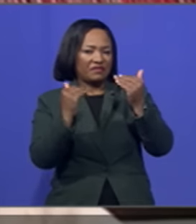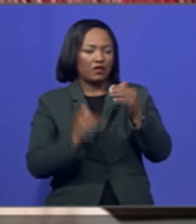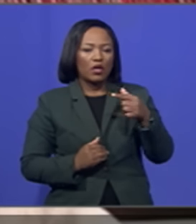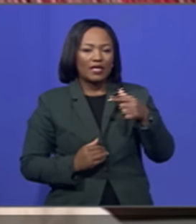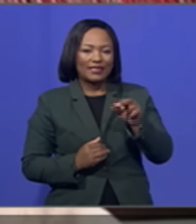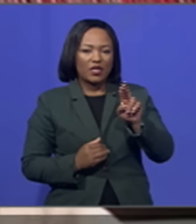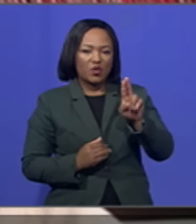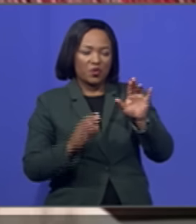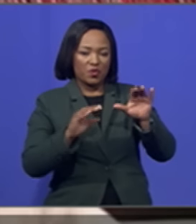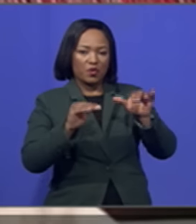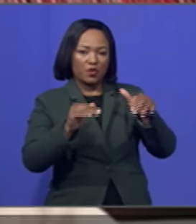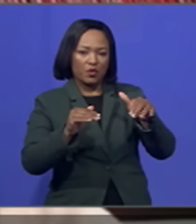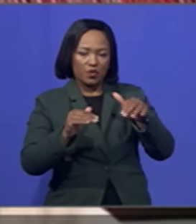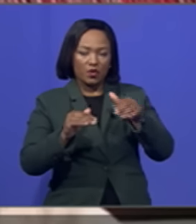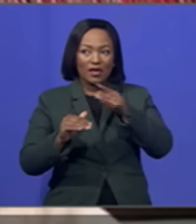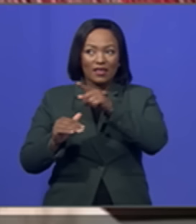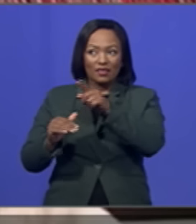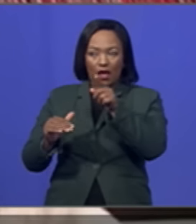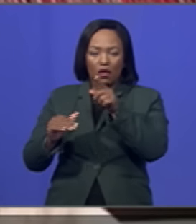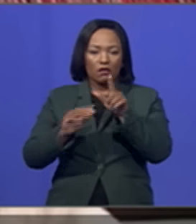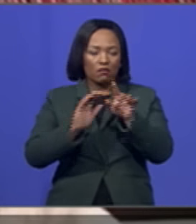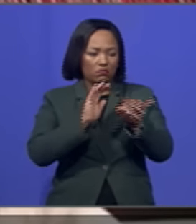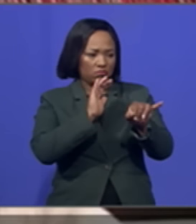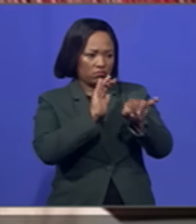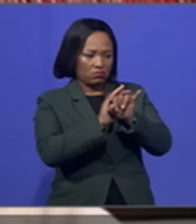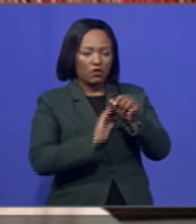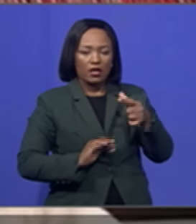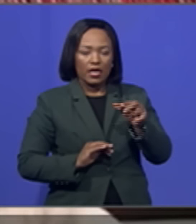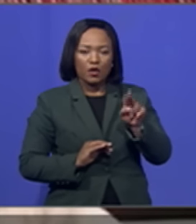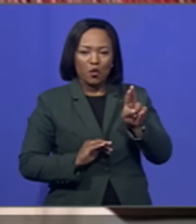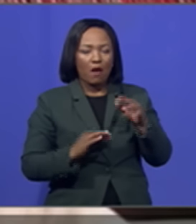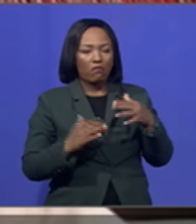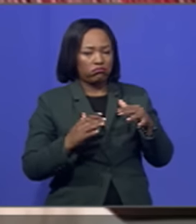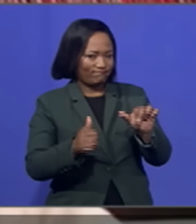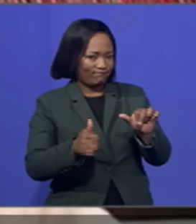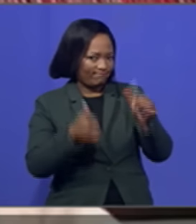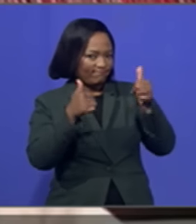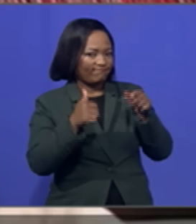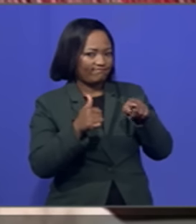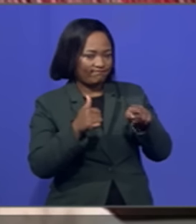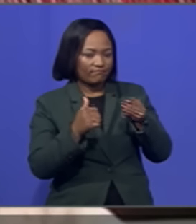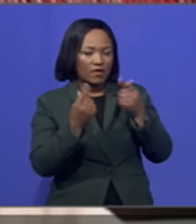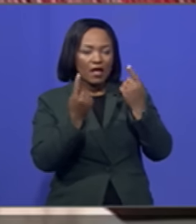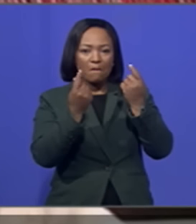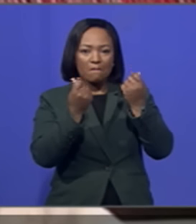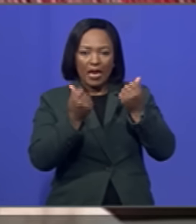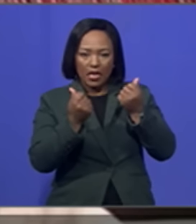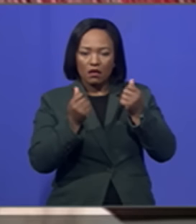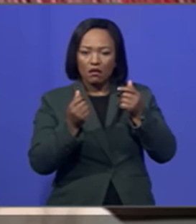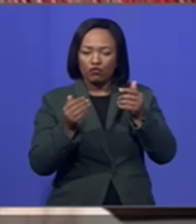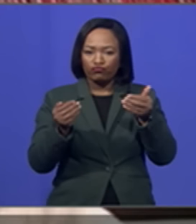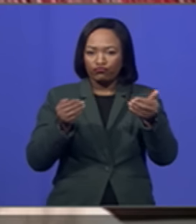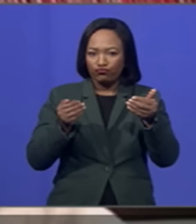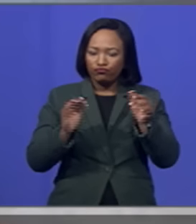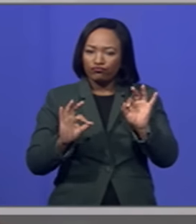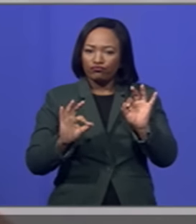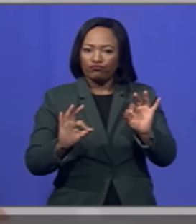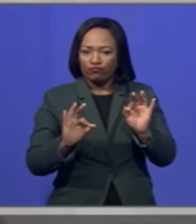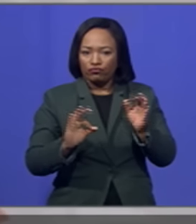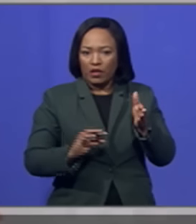because they have recognized that the GNU is the vehicle through which fiscal discipline is now being